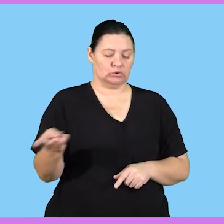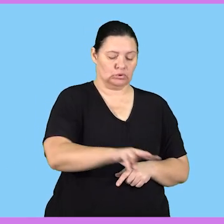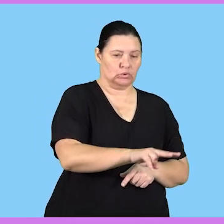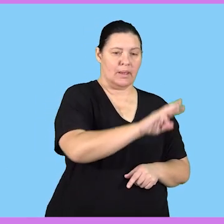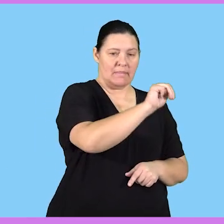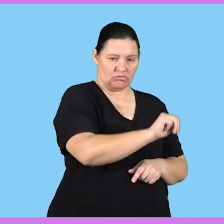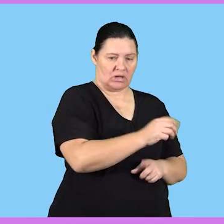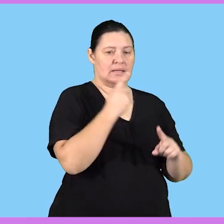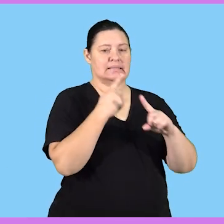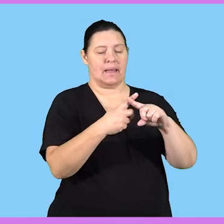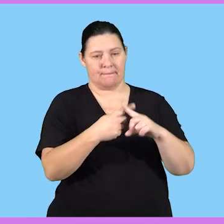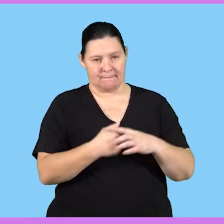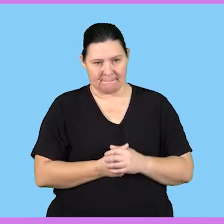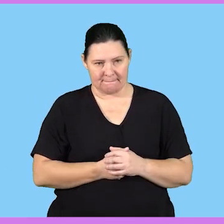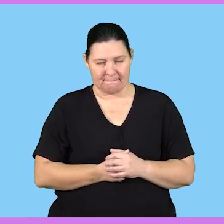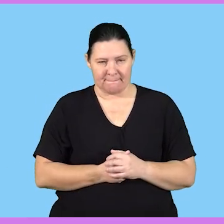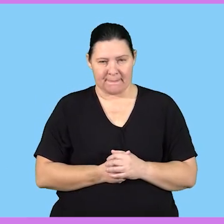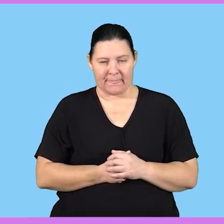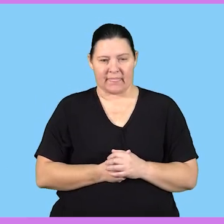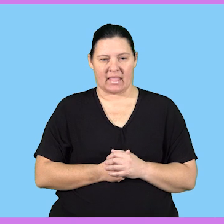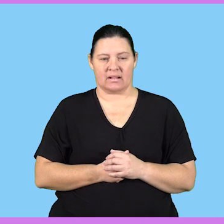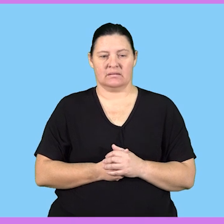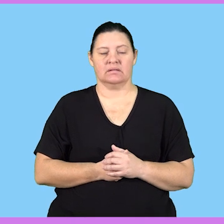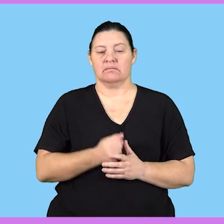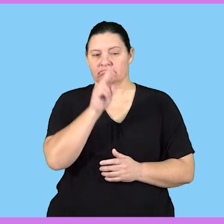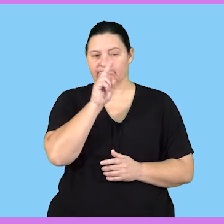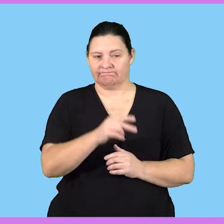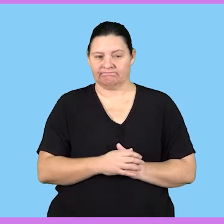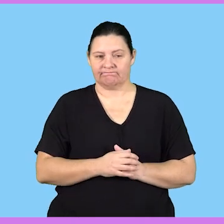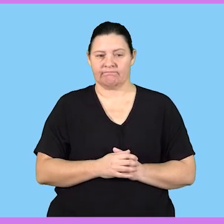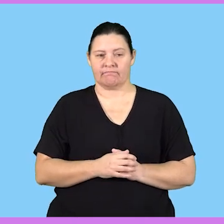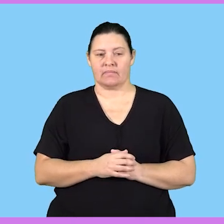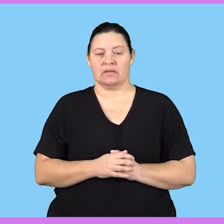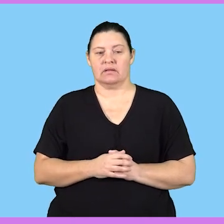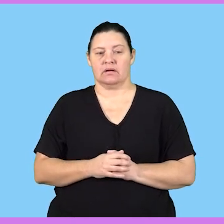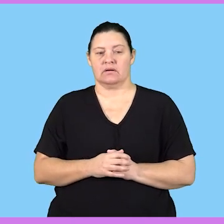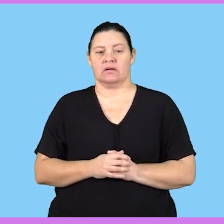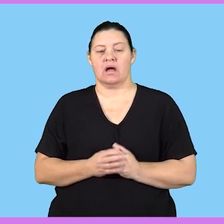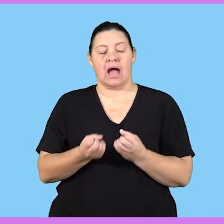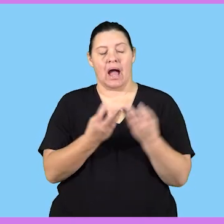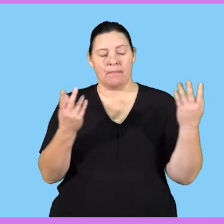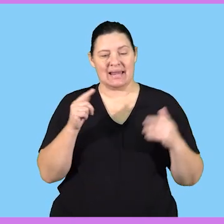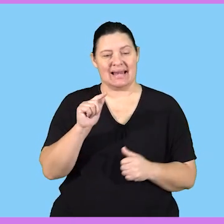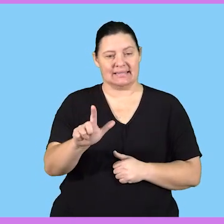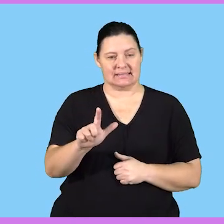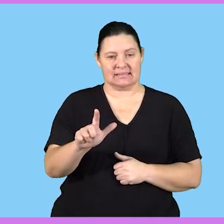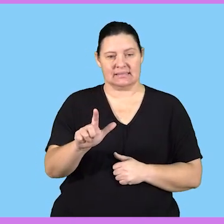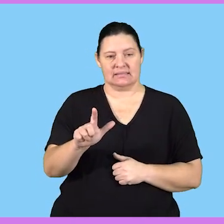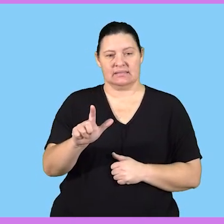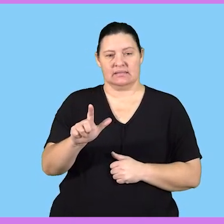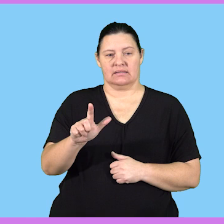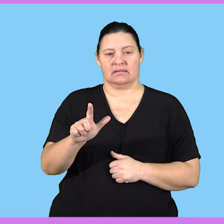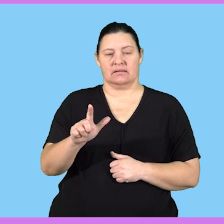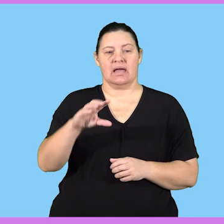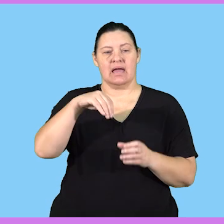it's from imperial to metric, right, we will multiply by the rate. Let's look at an example. So I'm saying here, how